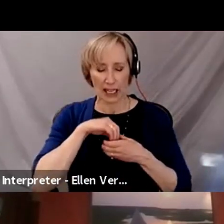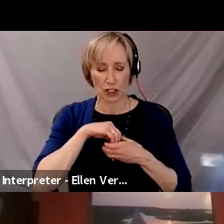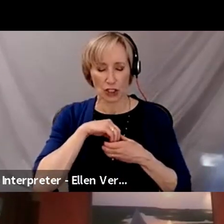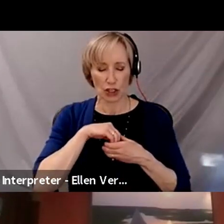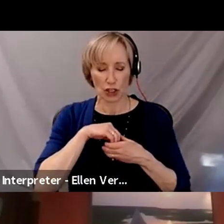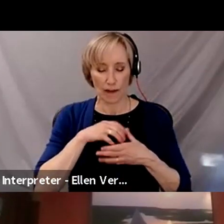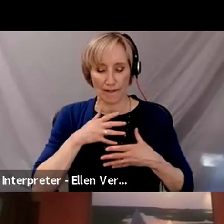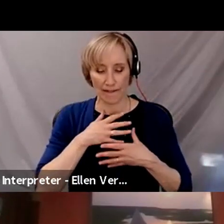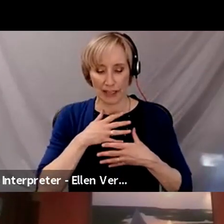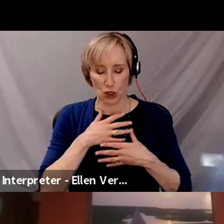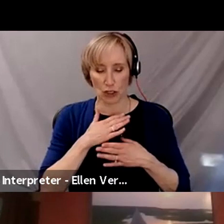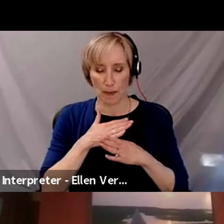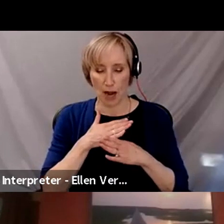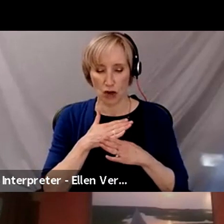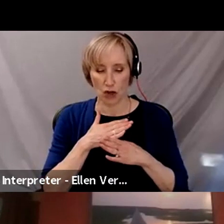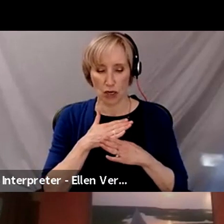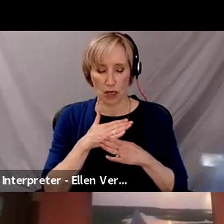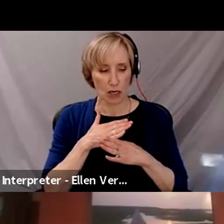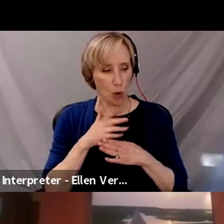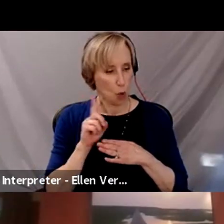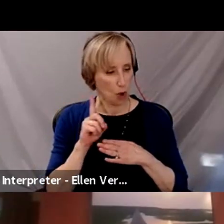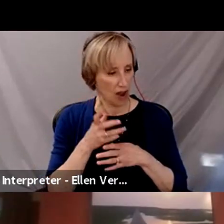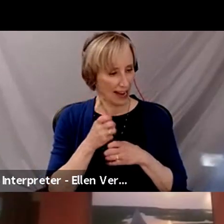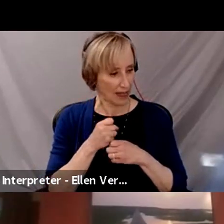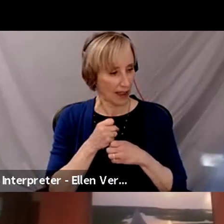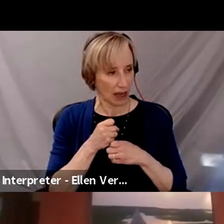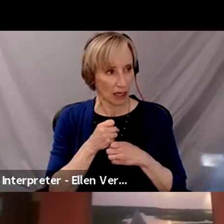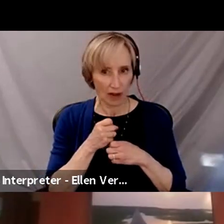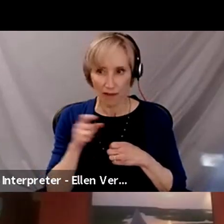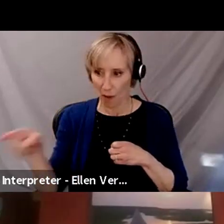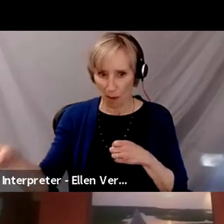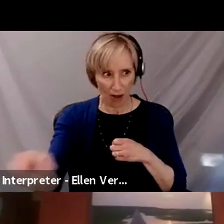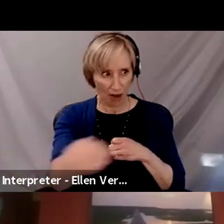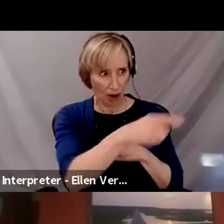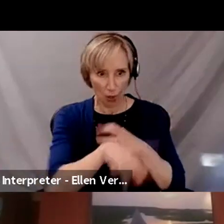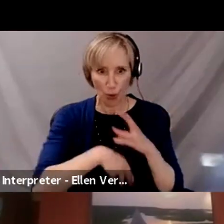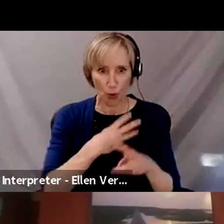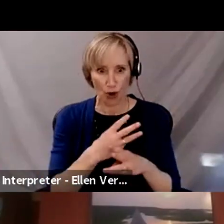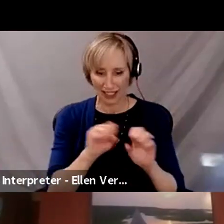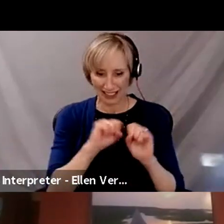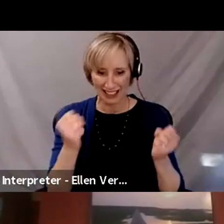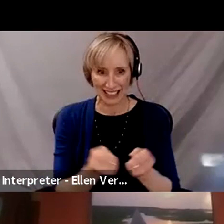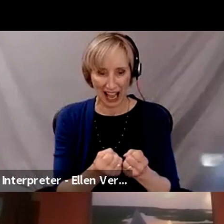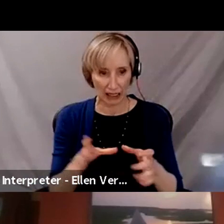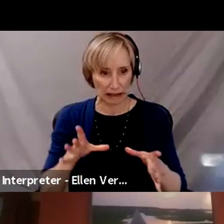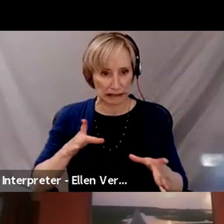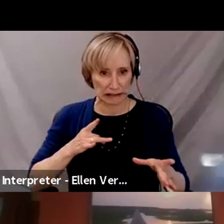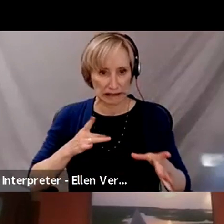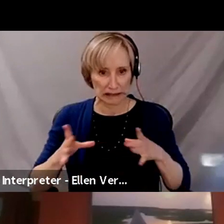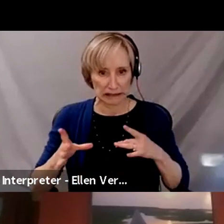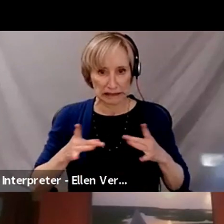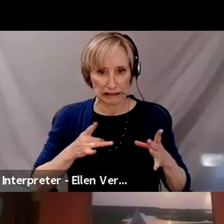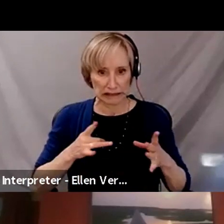have been ingrained in us from the society in which we live.